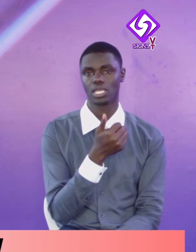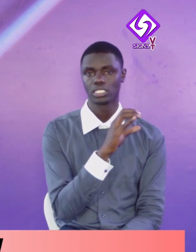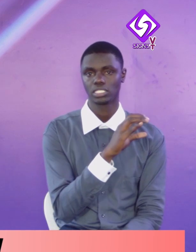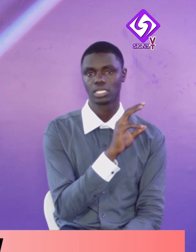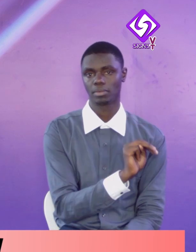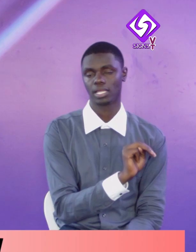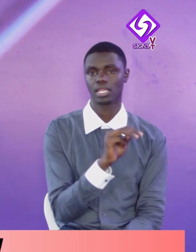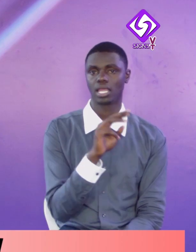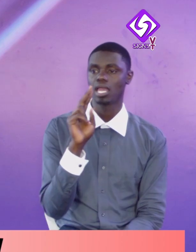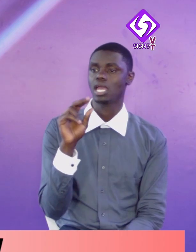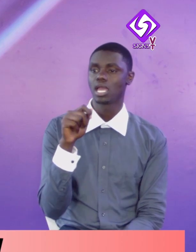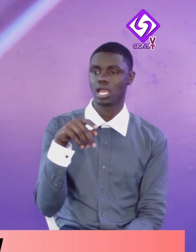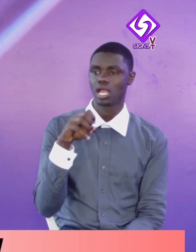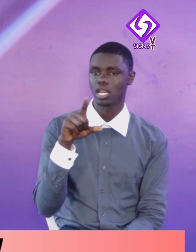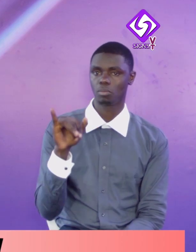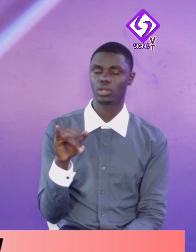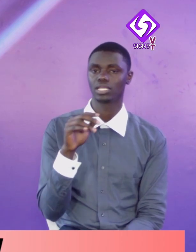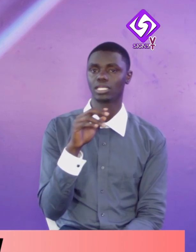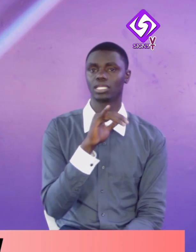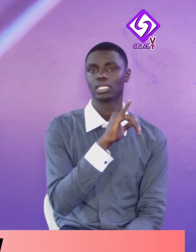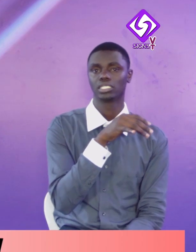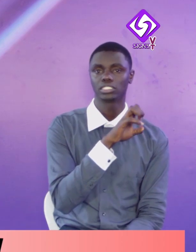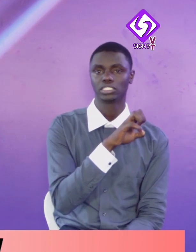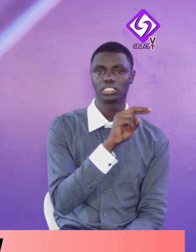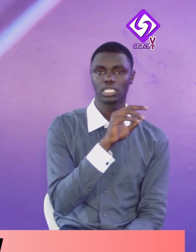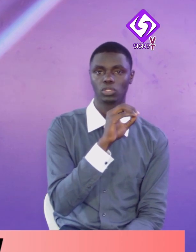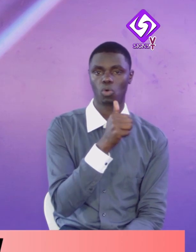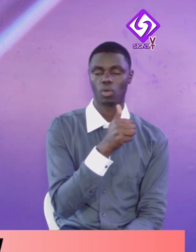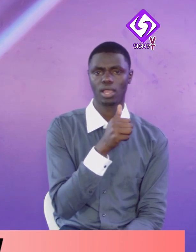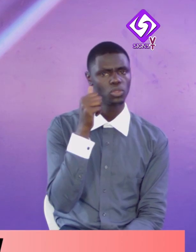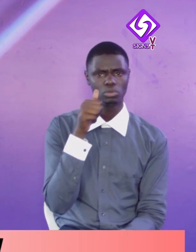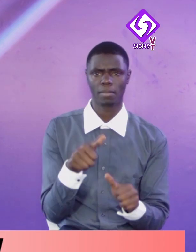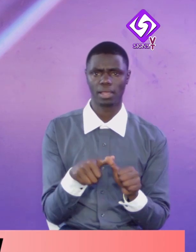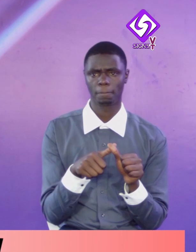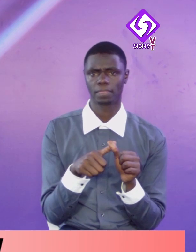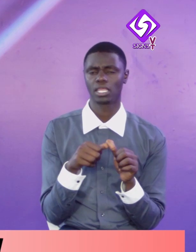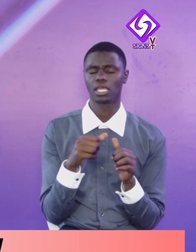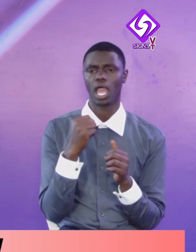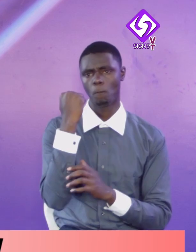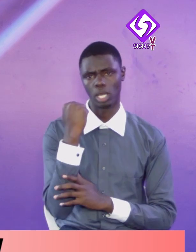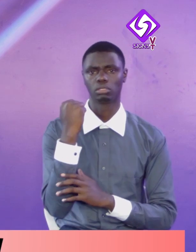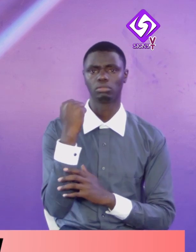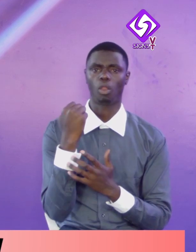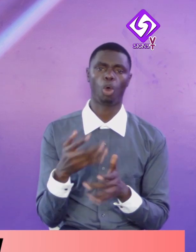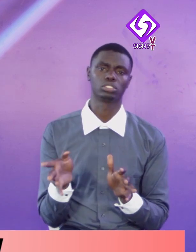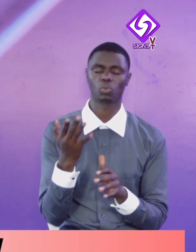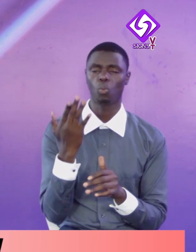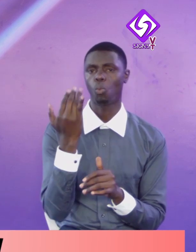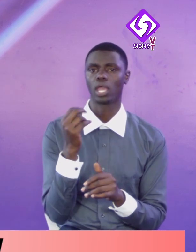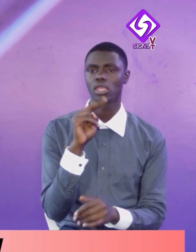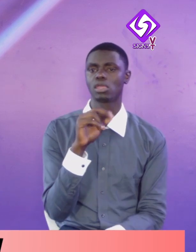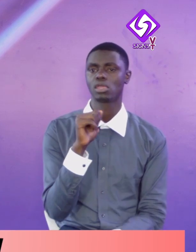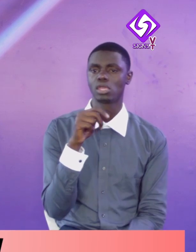Then Napoli versus Genoa. You remember Genoa? This was my bet. Remember yesterday I won my bet Mololo because of